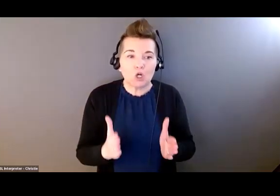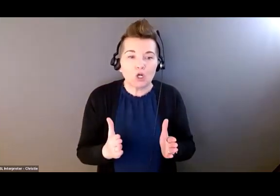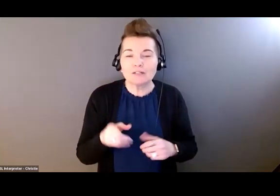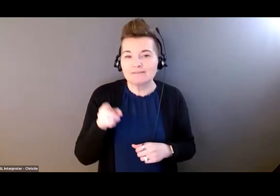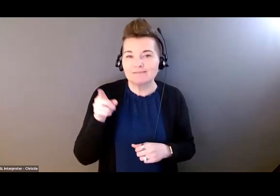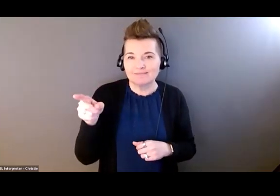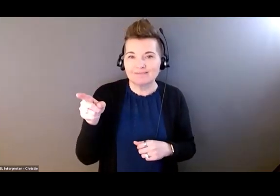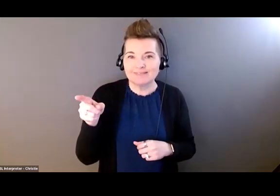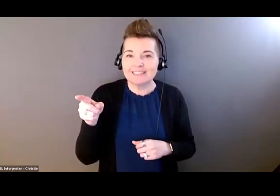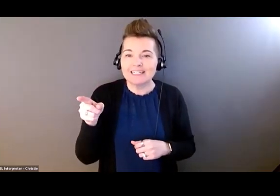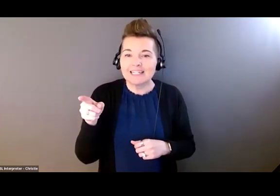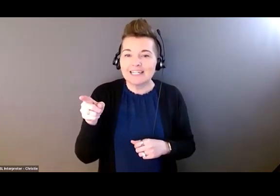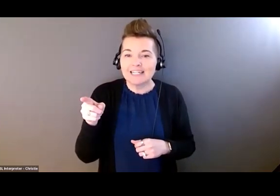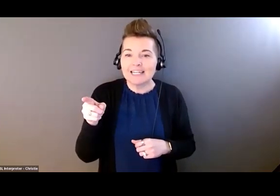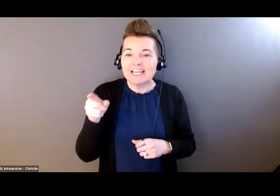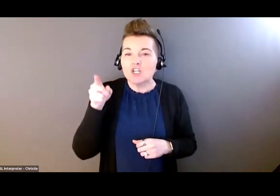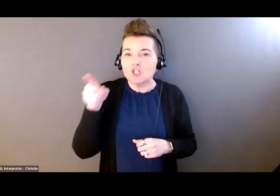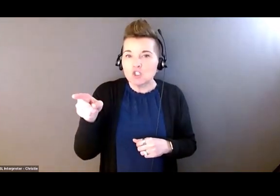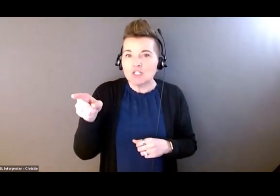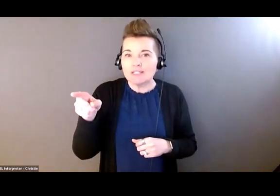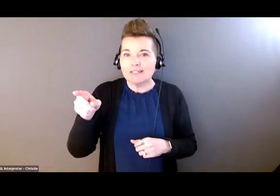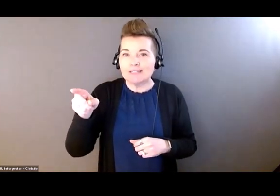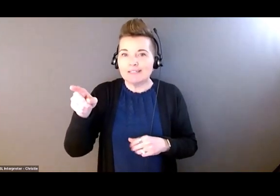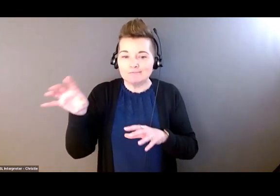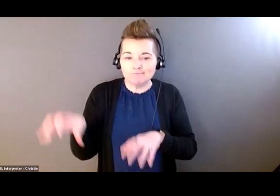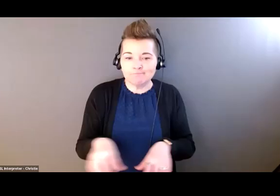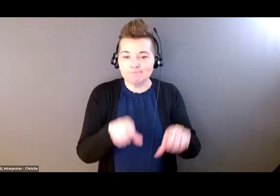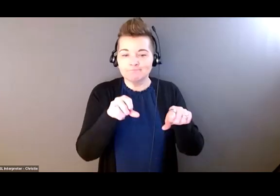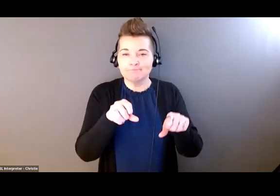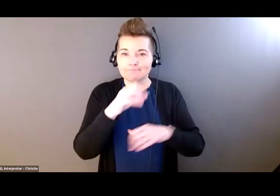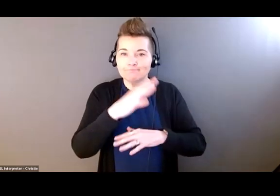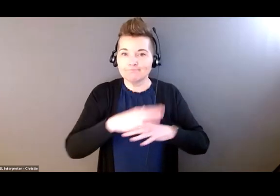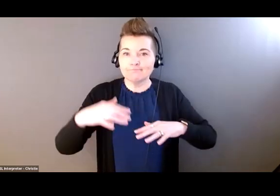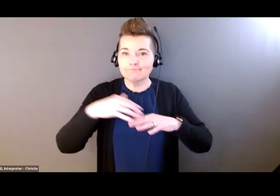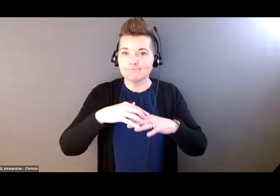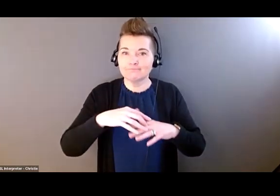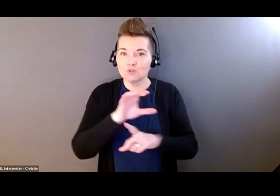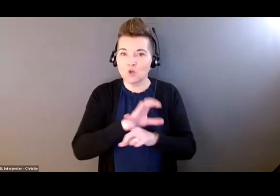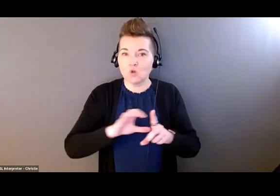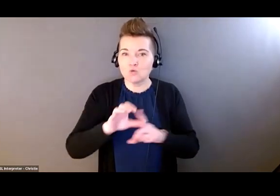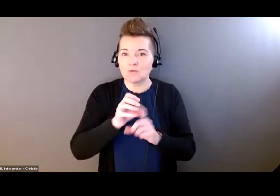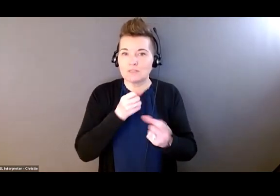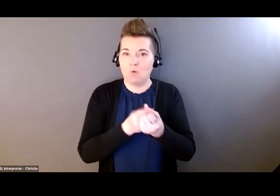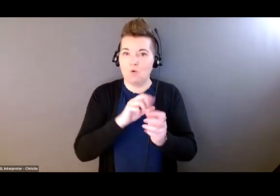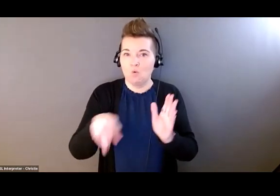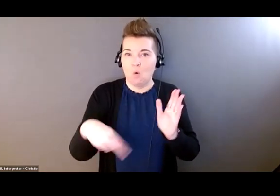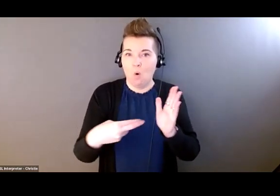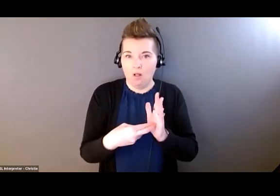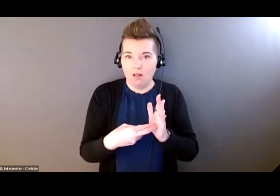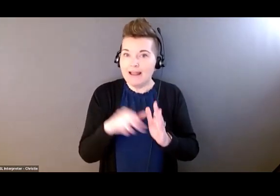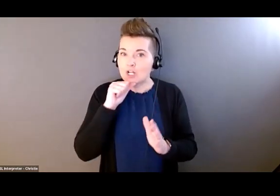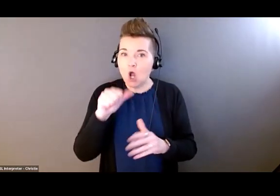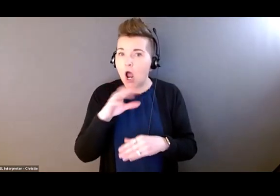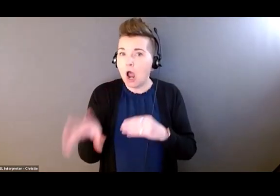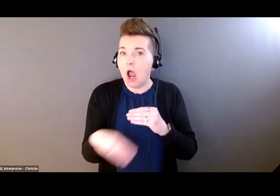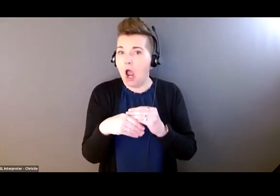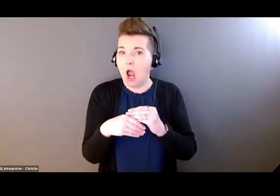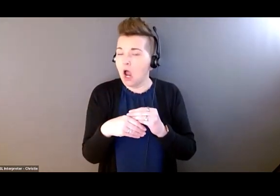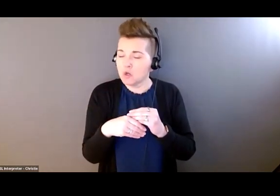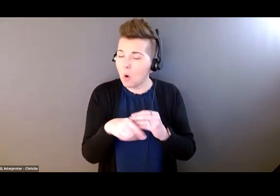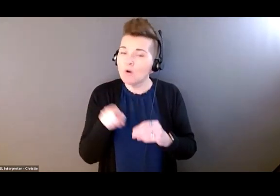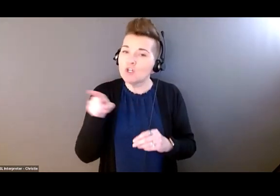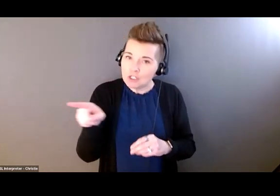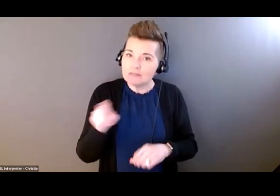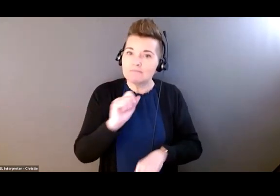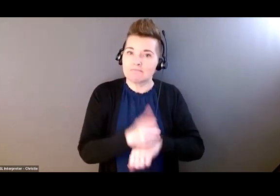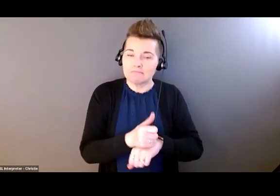with our cohort partners, Cookham's Helper, she took on an Indigenous cultural support